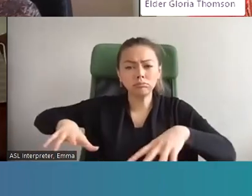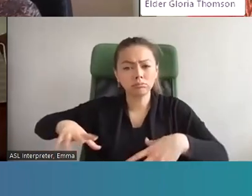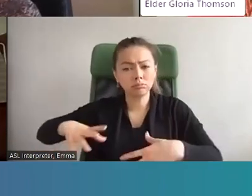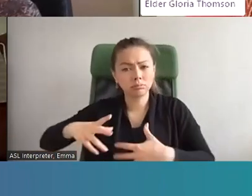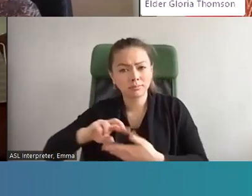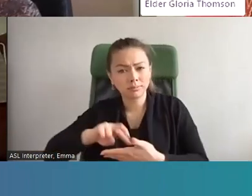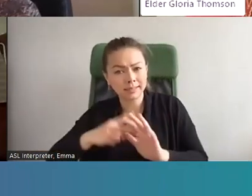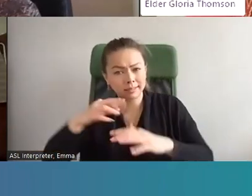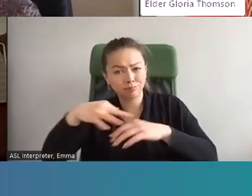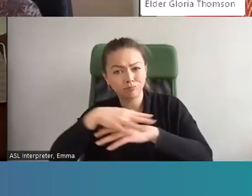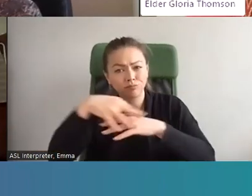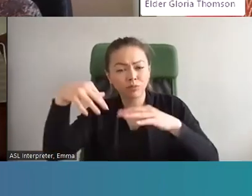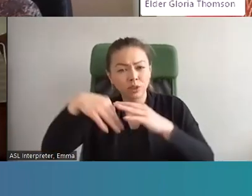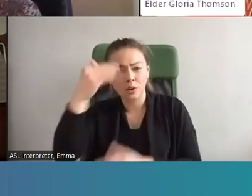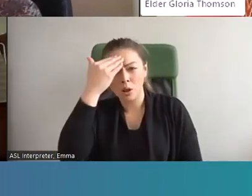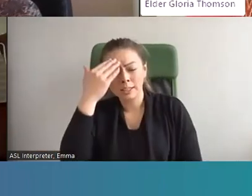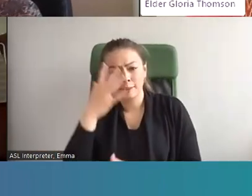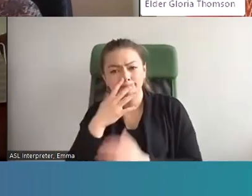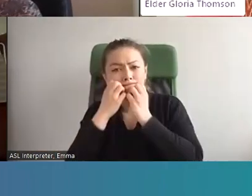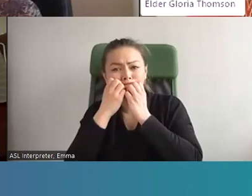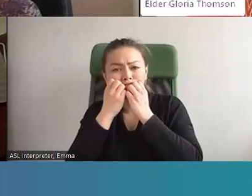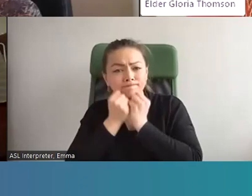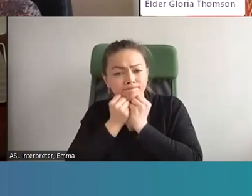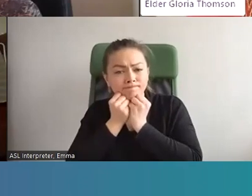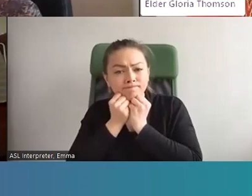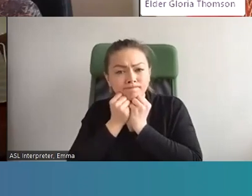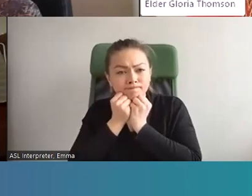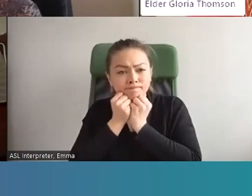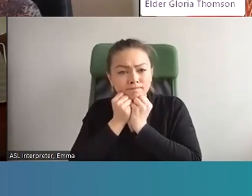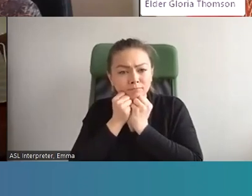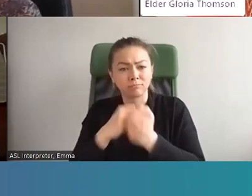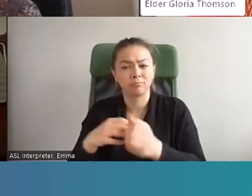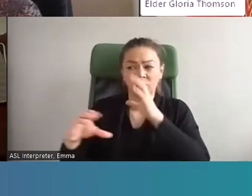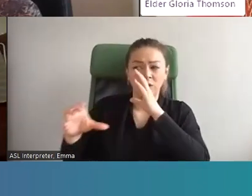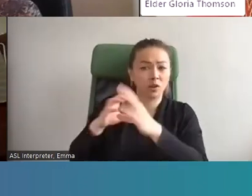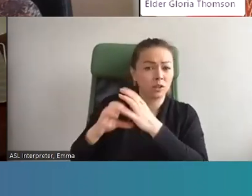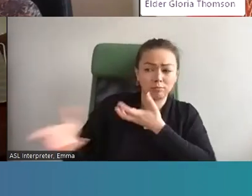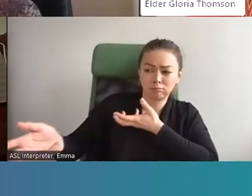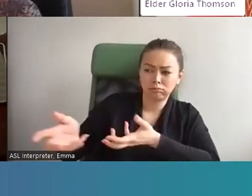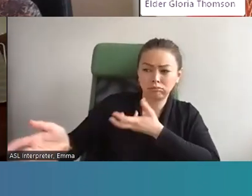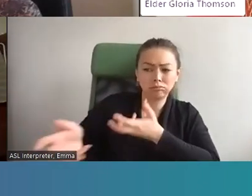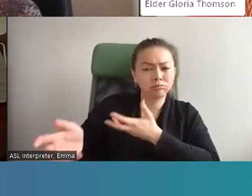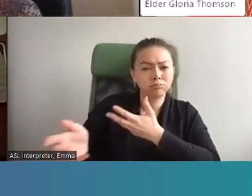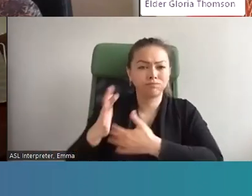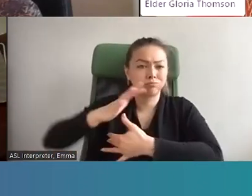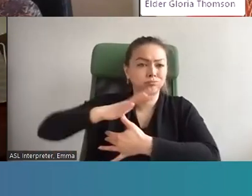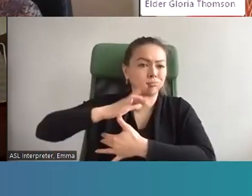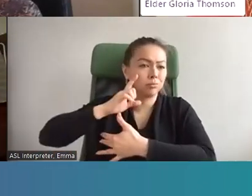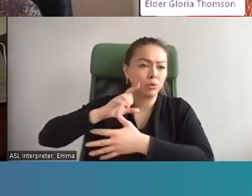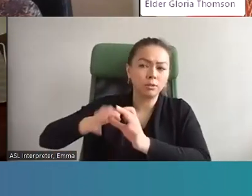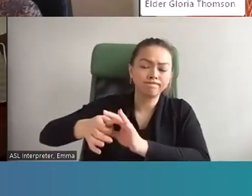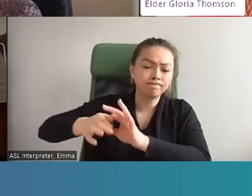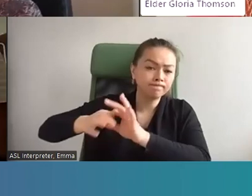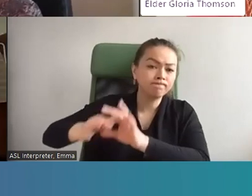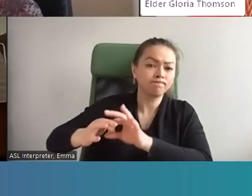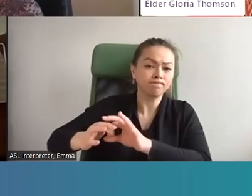that... that conversation is really important in building relationship. And